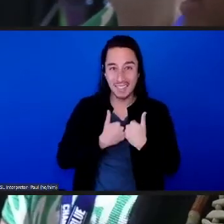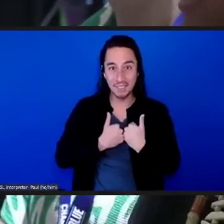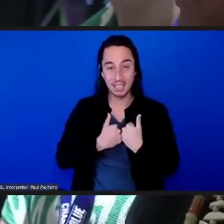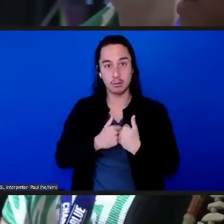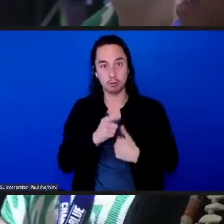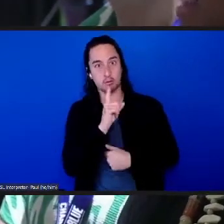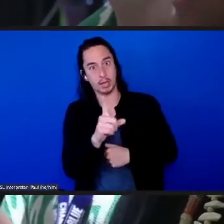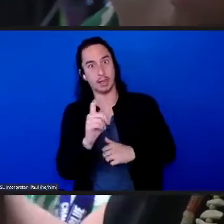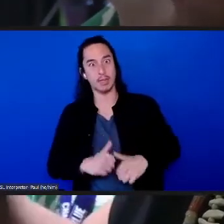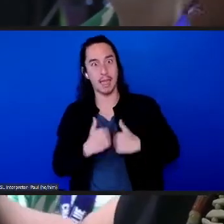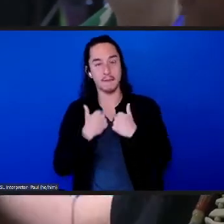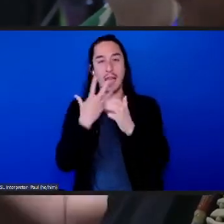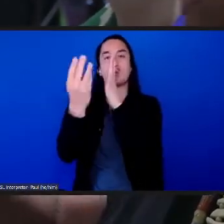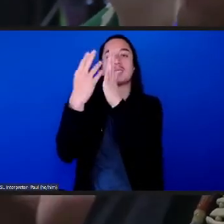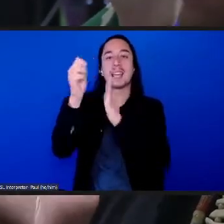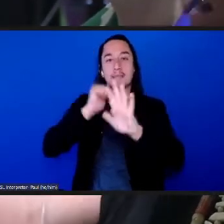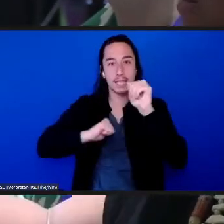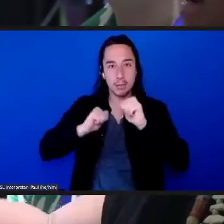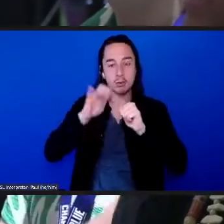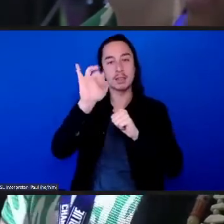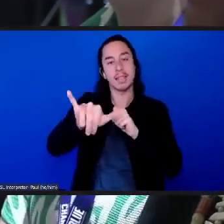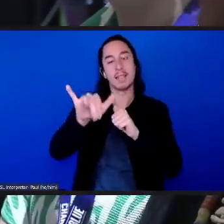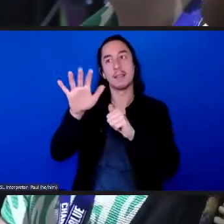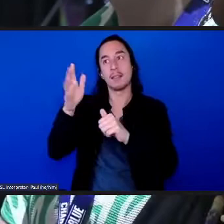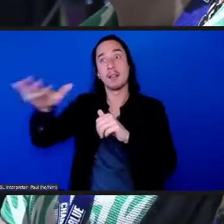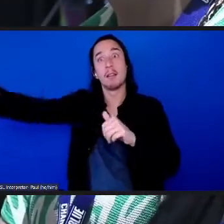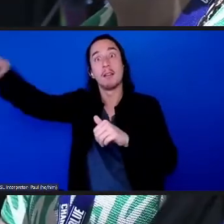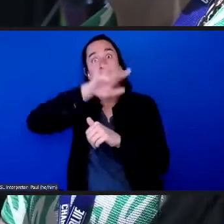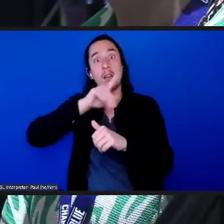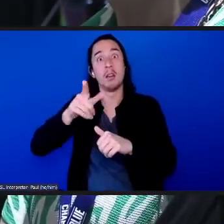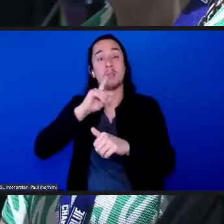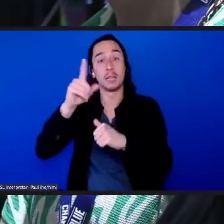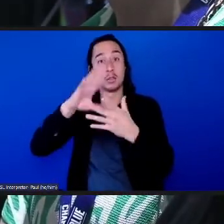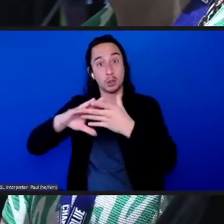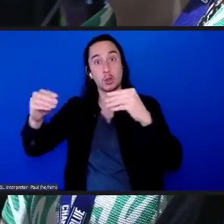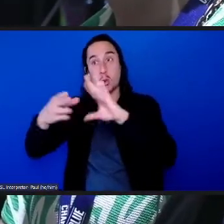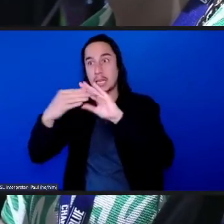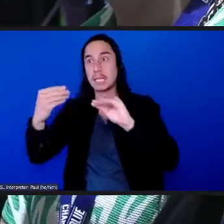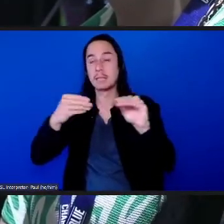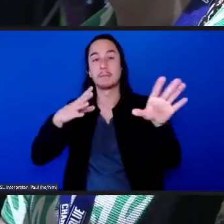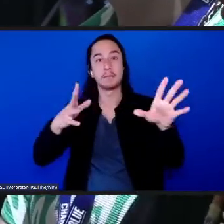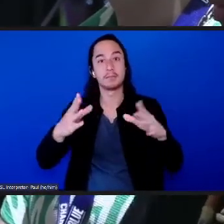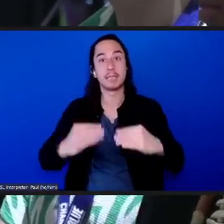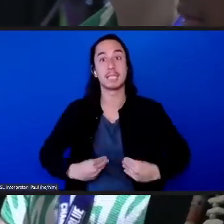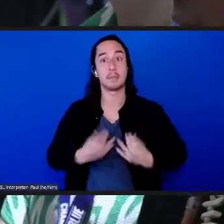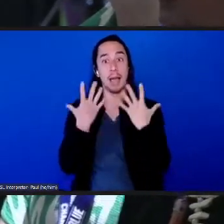whose stories are being inspired, who are inspiring and sometimes being exploited by